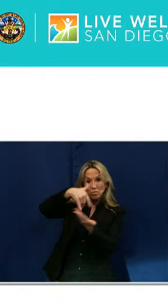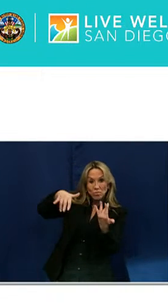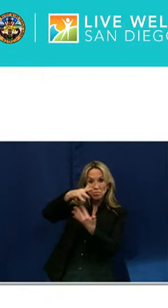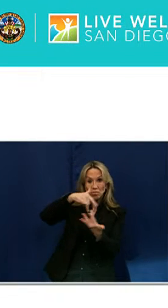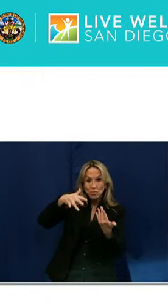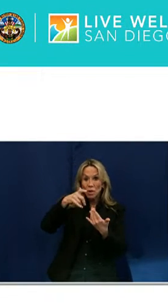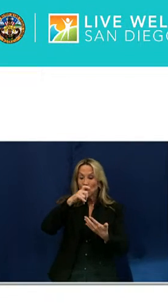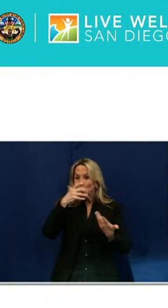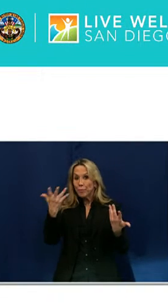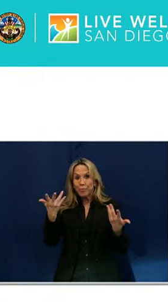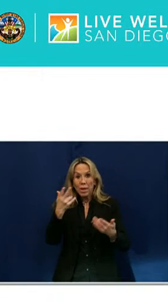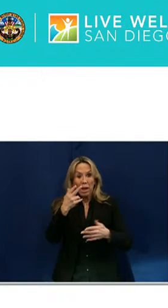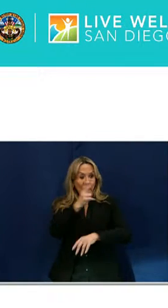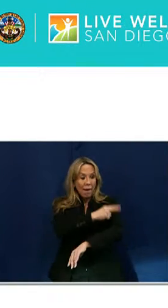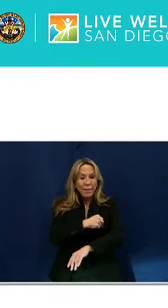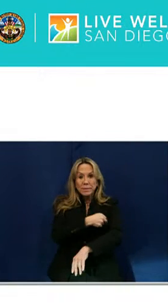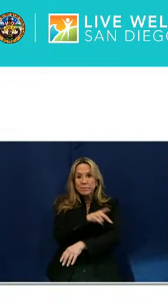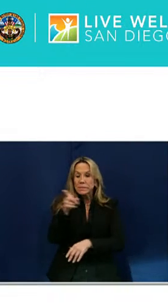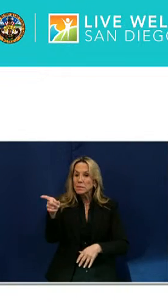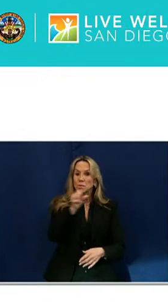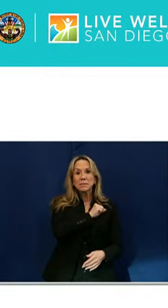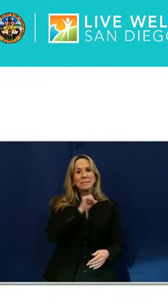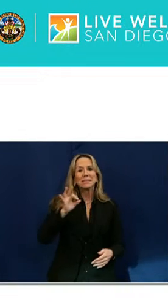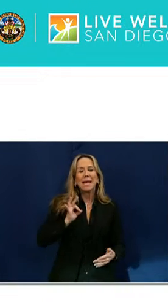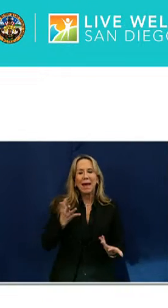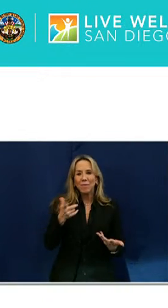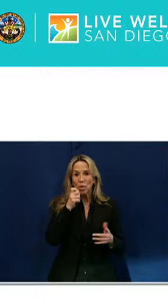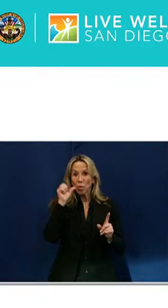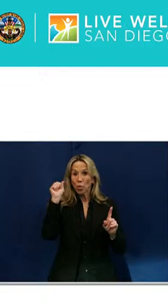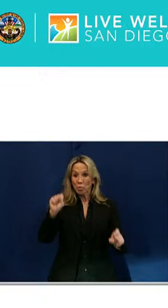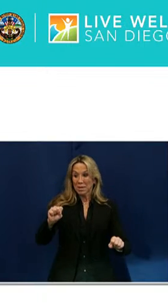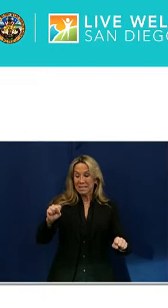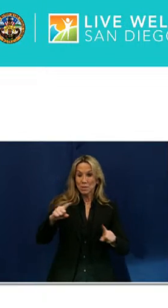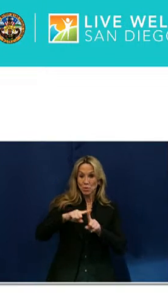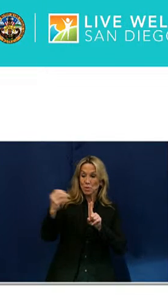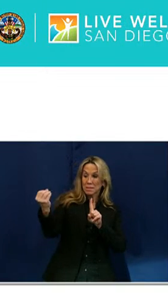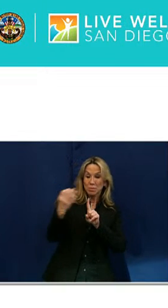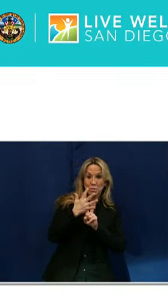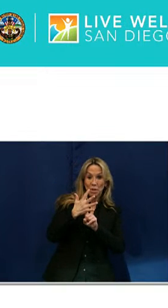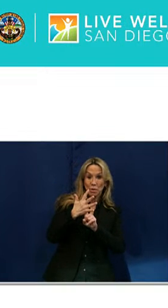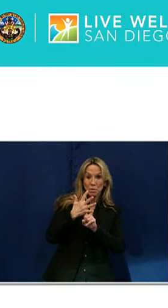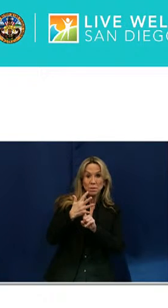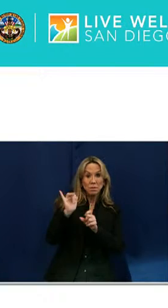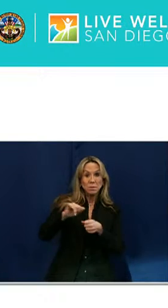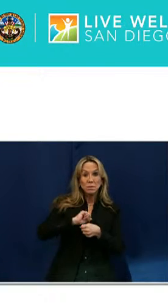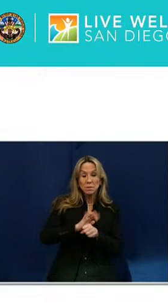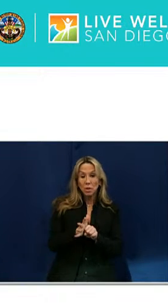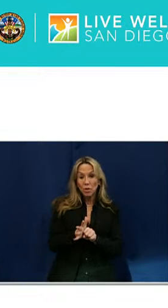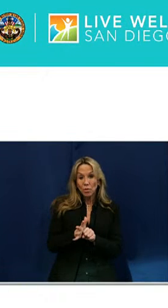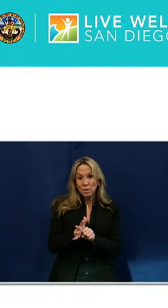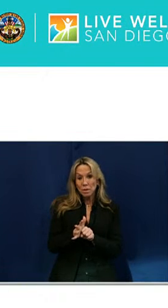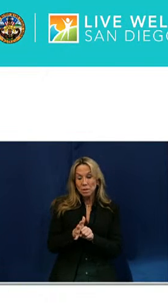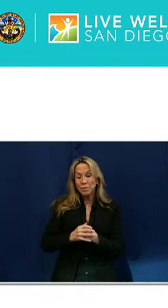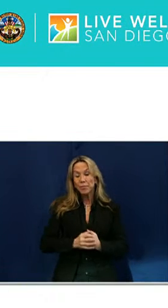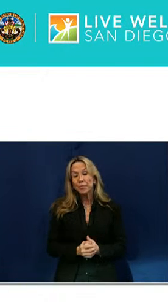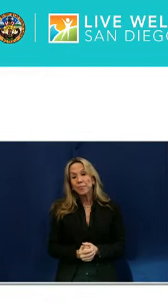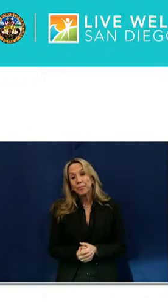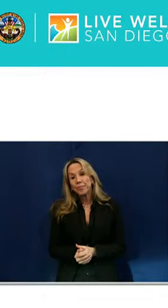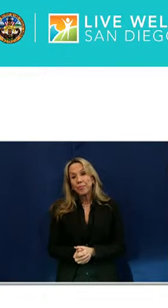on hospital staff that might have potential exposure to individuals with COVID-19